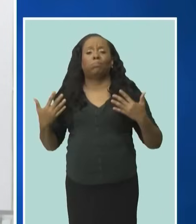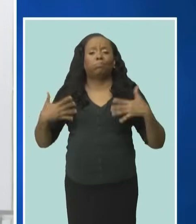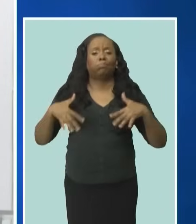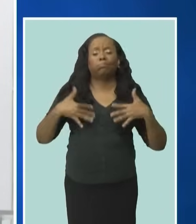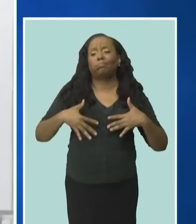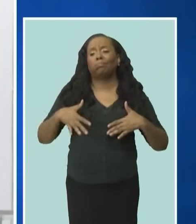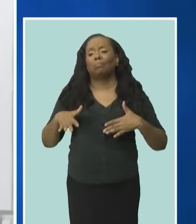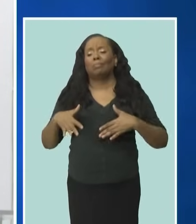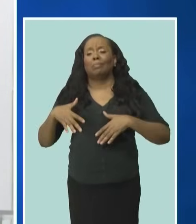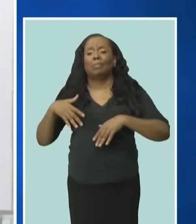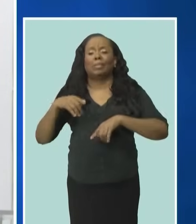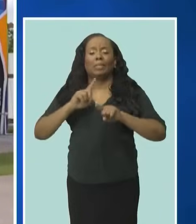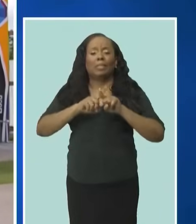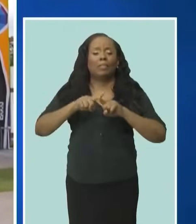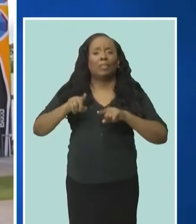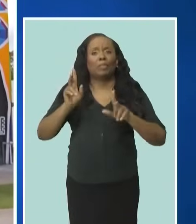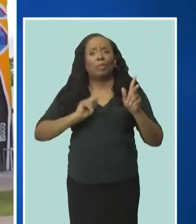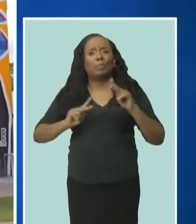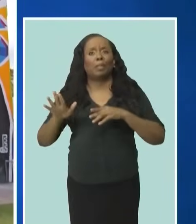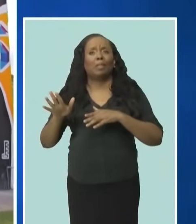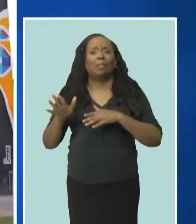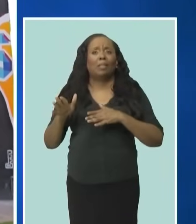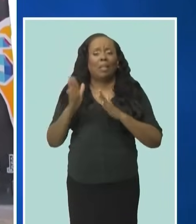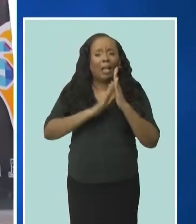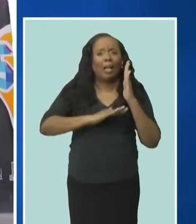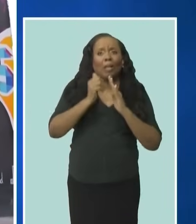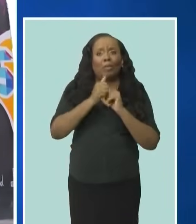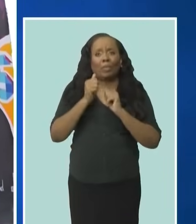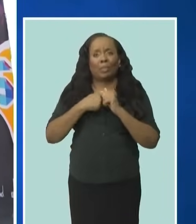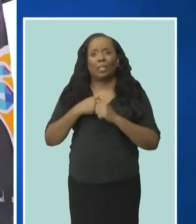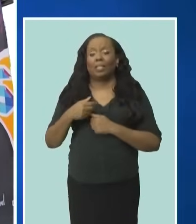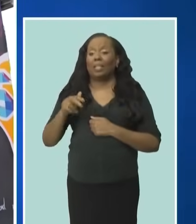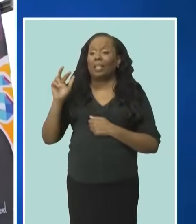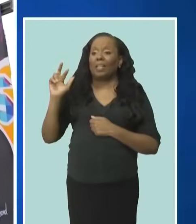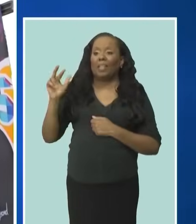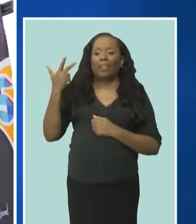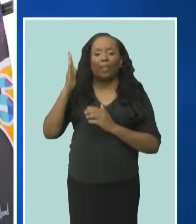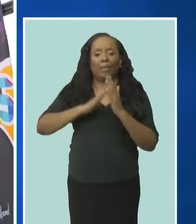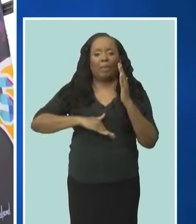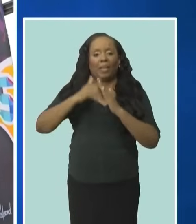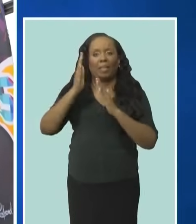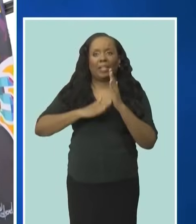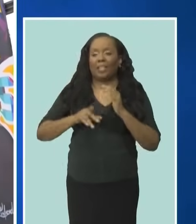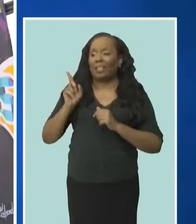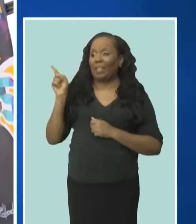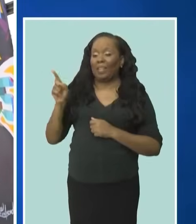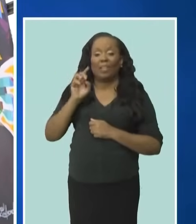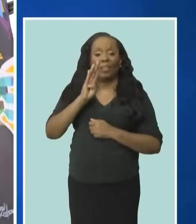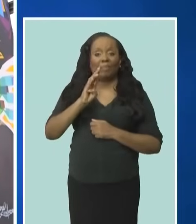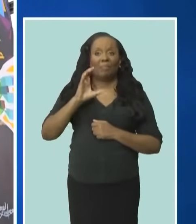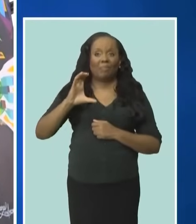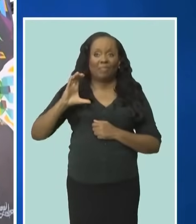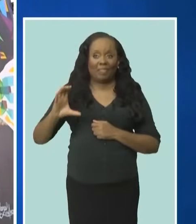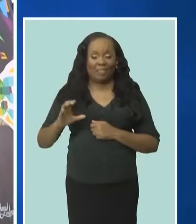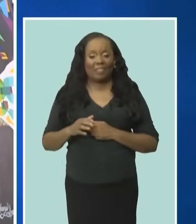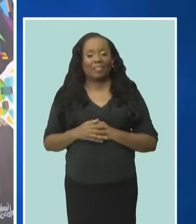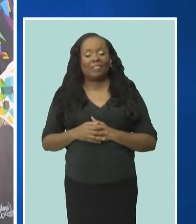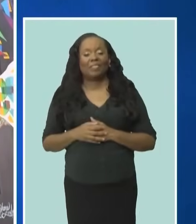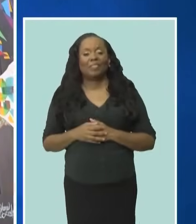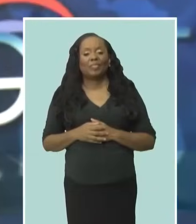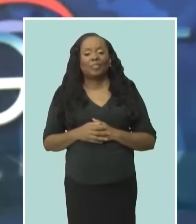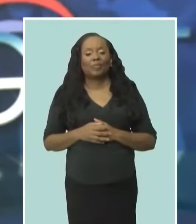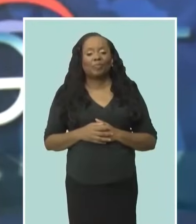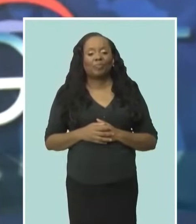amazing creatives. This is the third mural at BCC. Anesta Henry, CBC